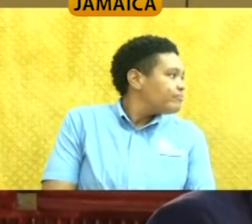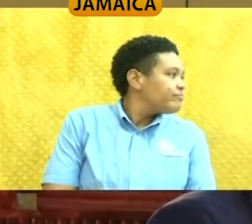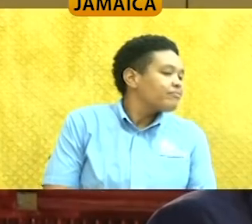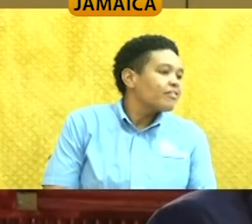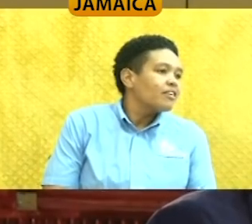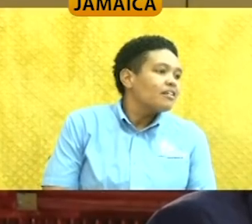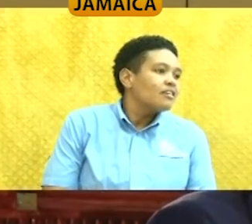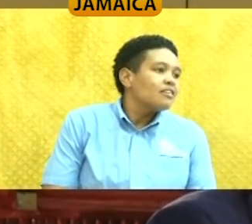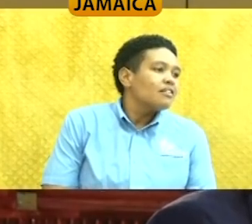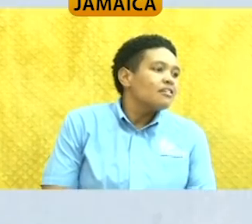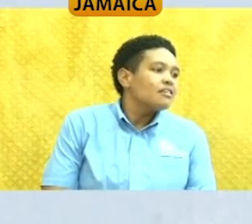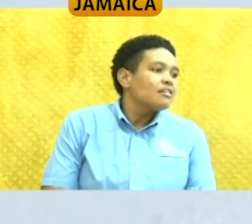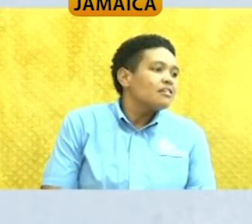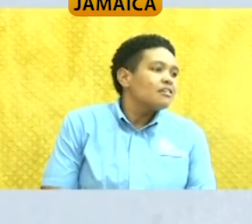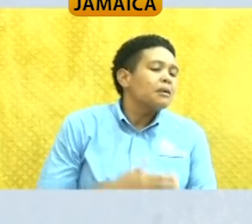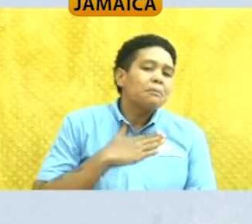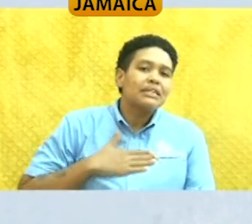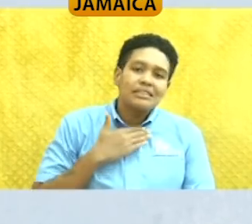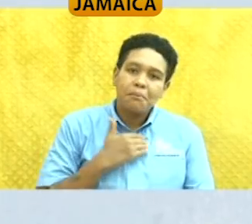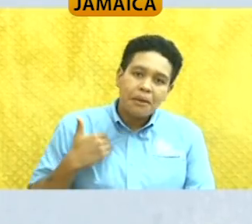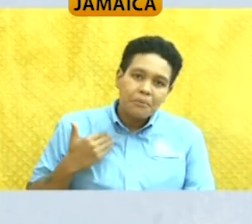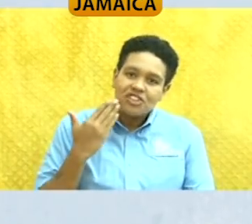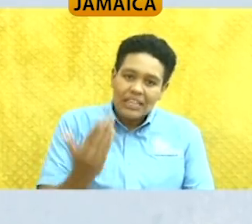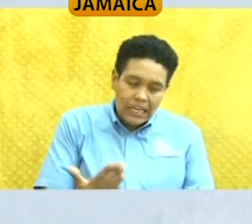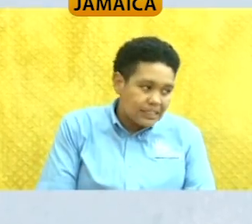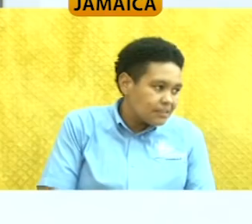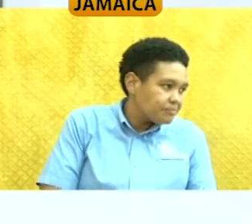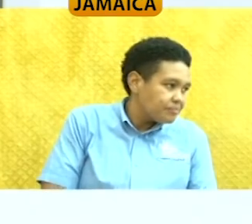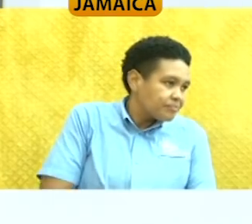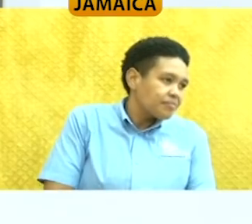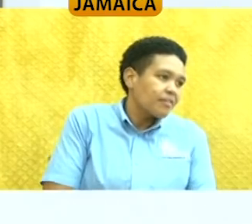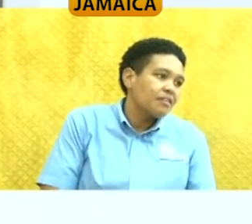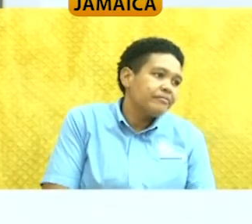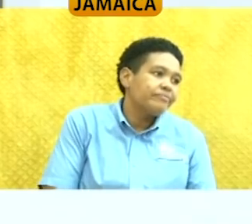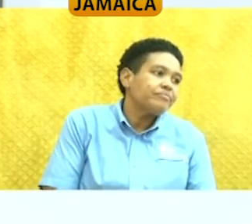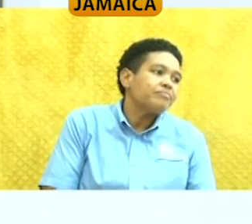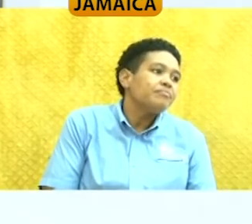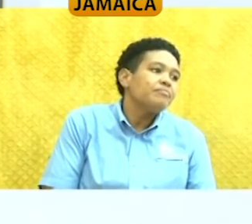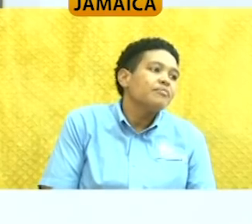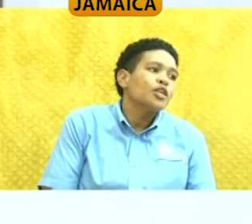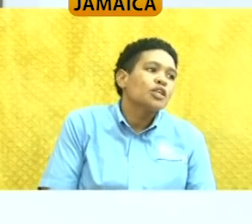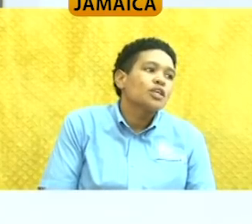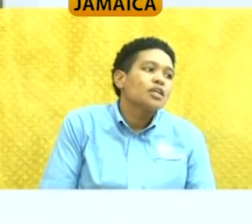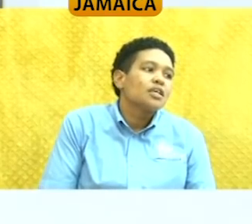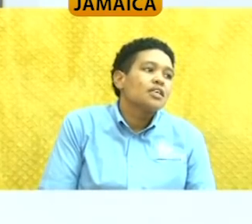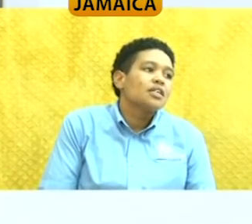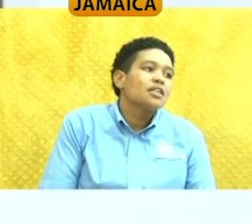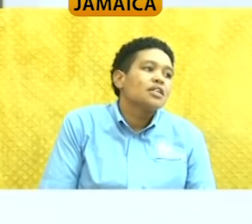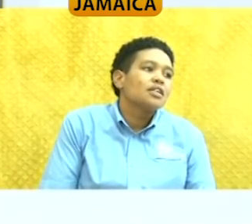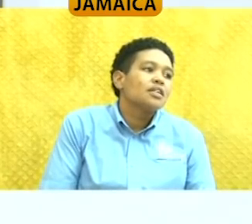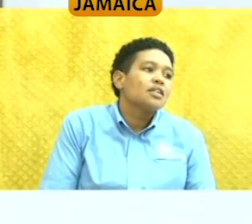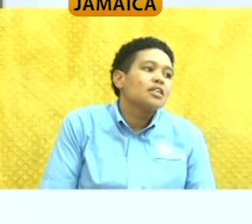Please, members. Now, Prime Ministers. by the very argument